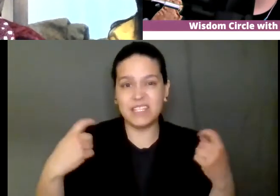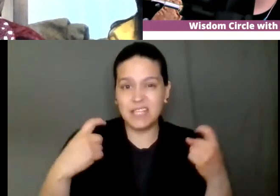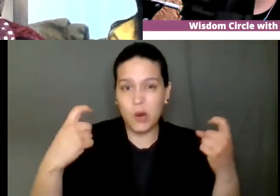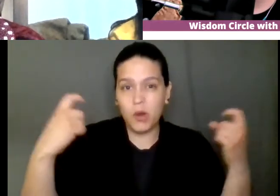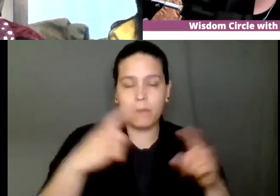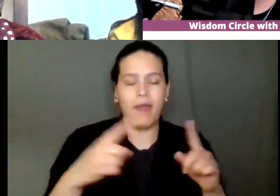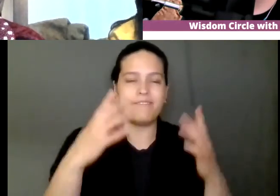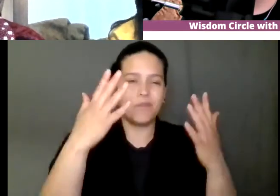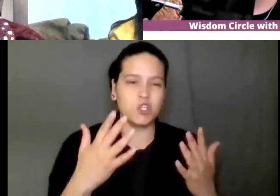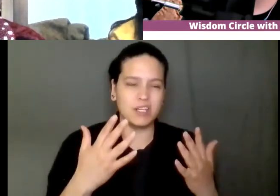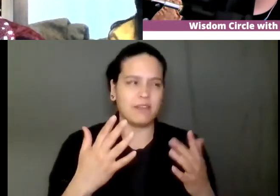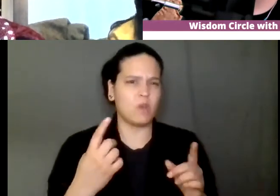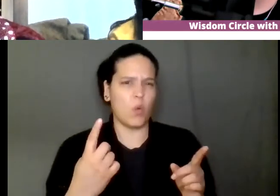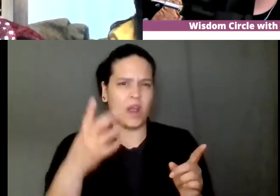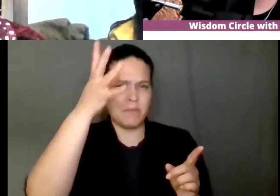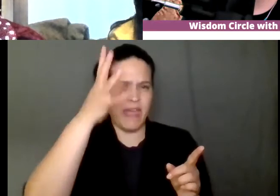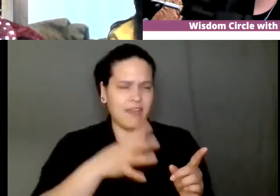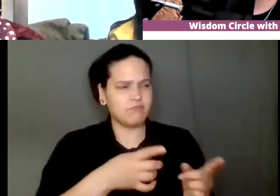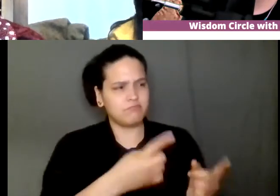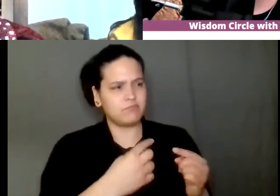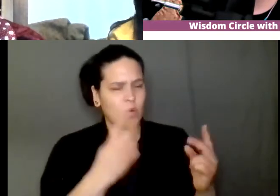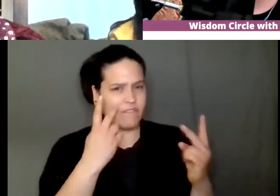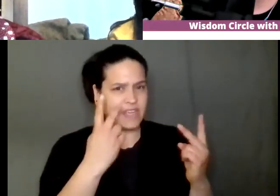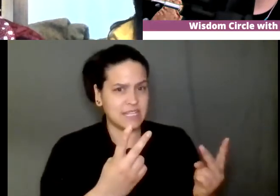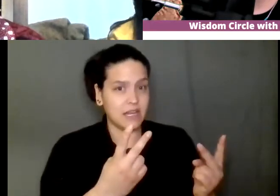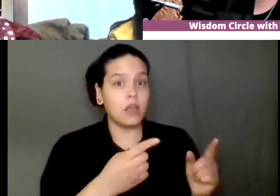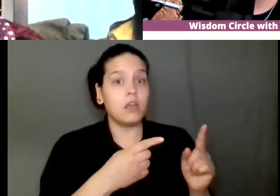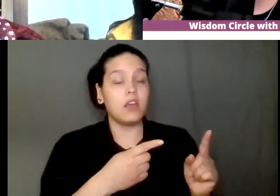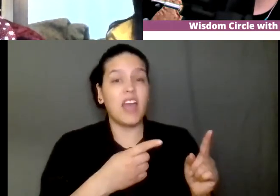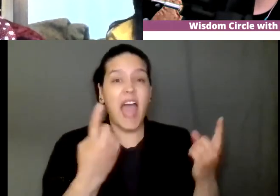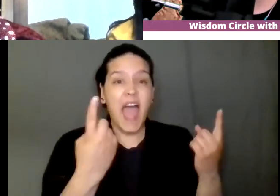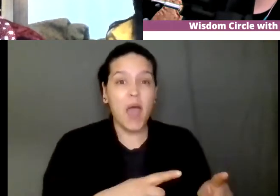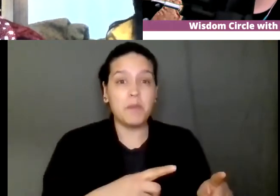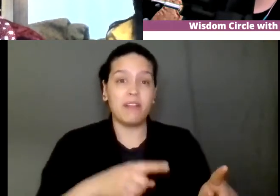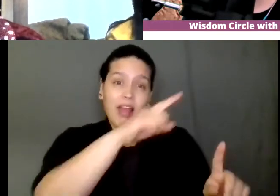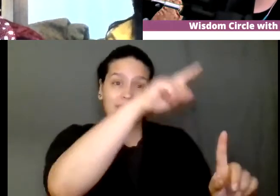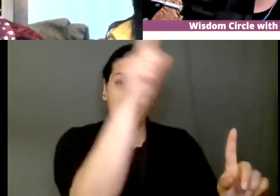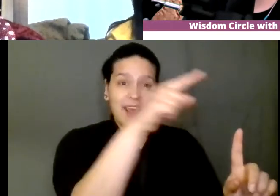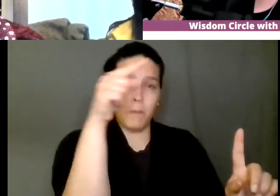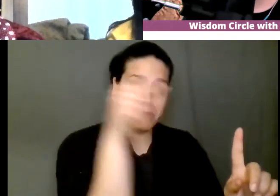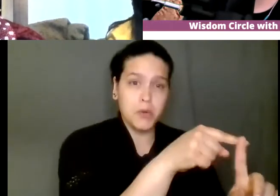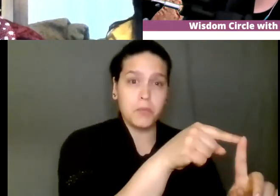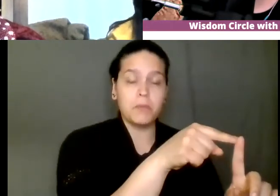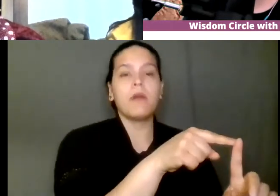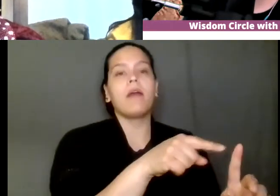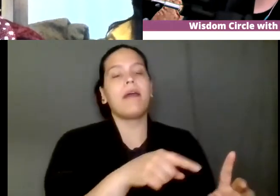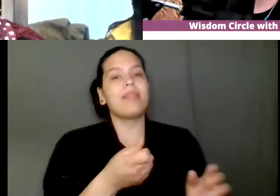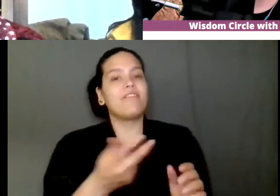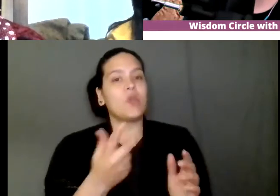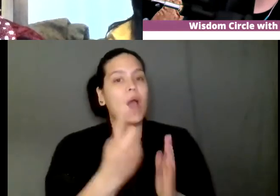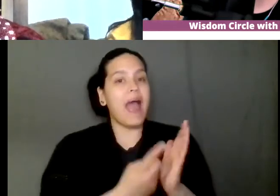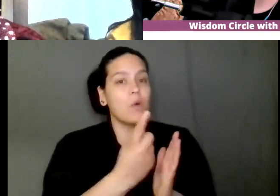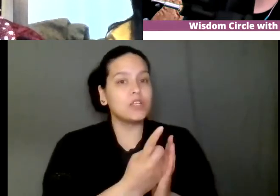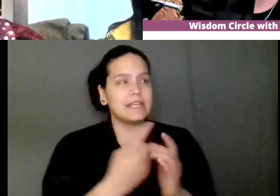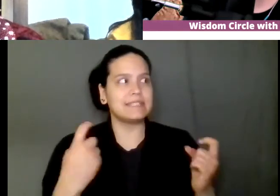unfortunately, there was a man that was coming to visit and he was struck by lightning. So within those few hours,